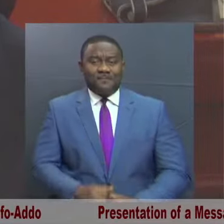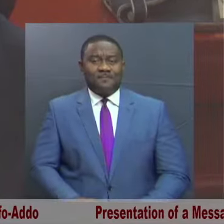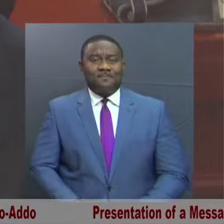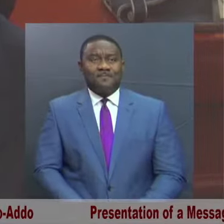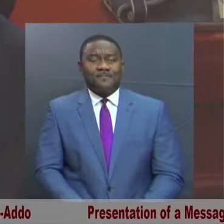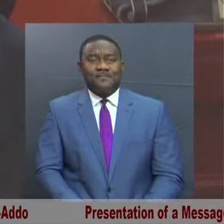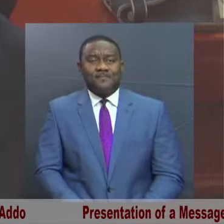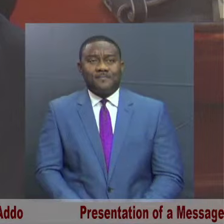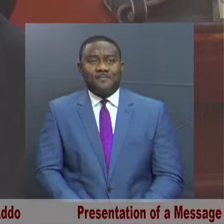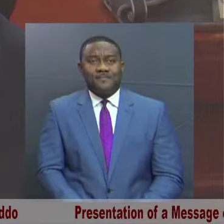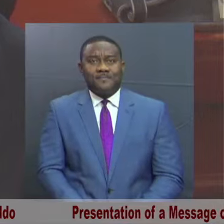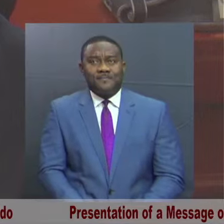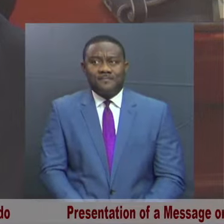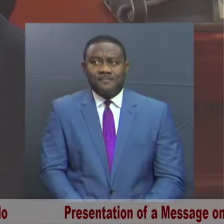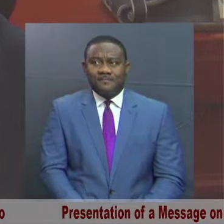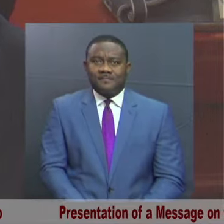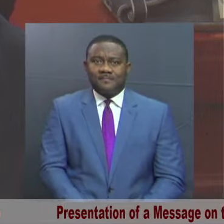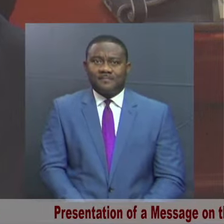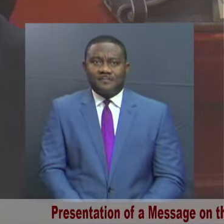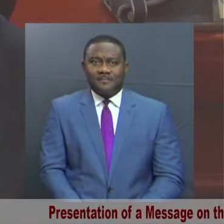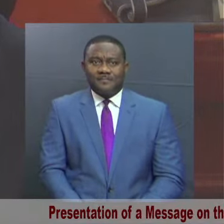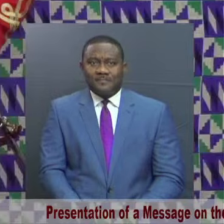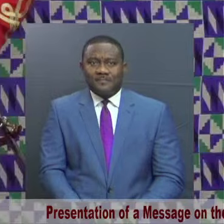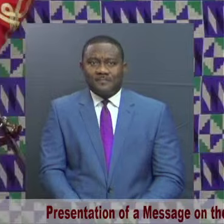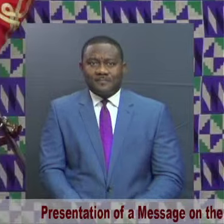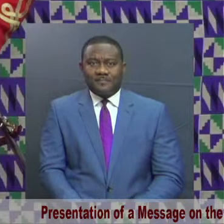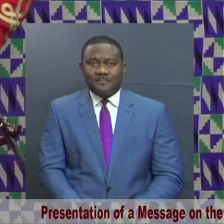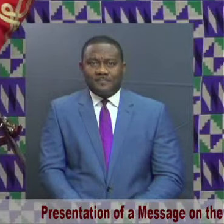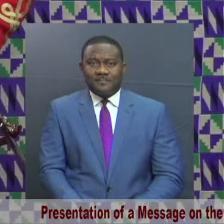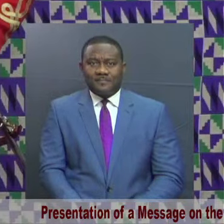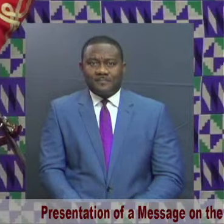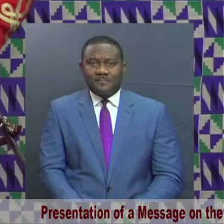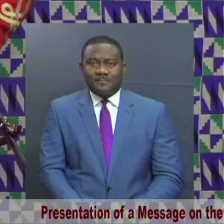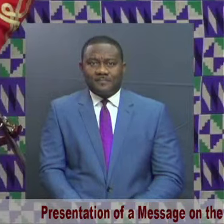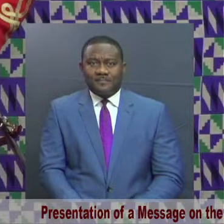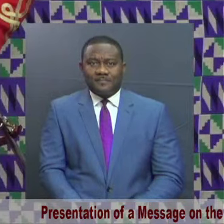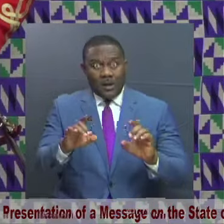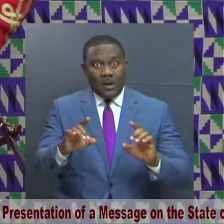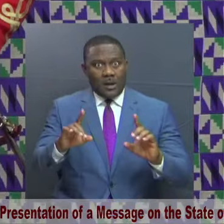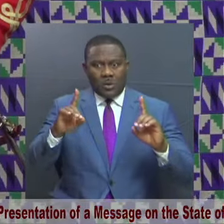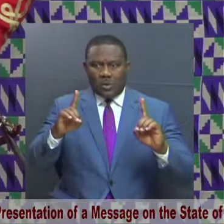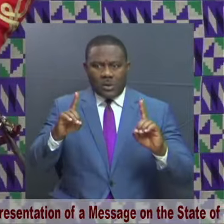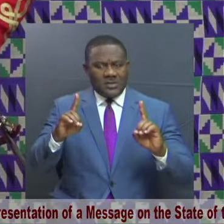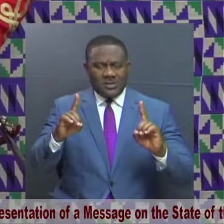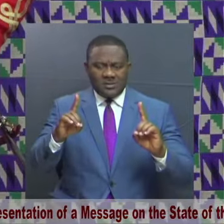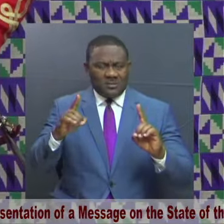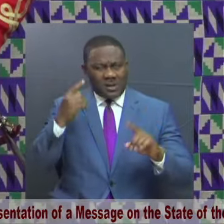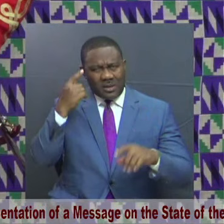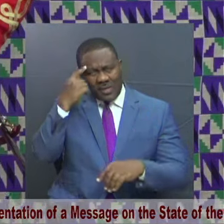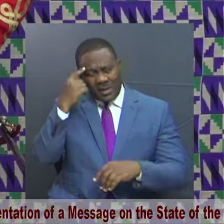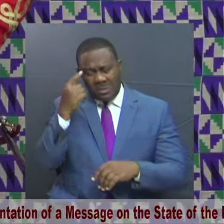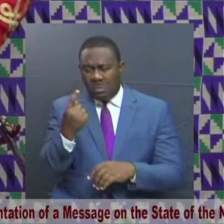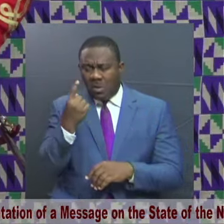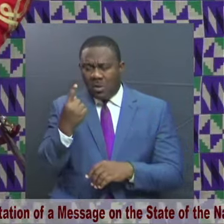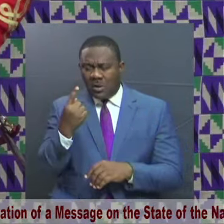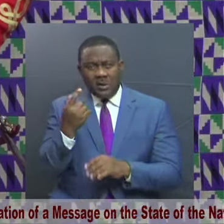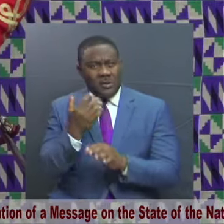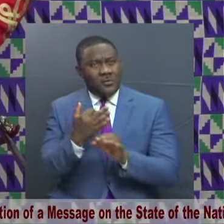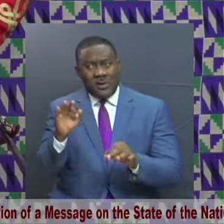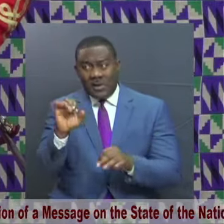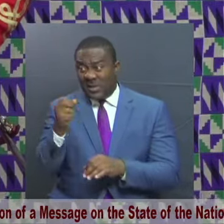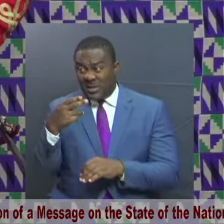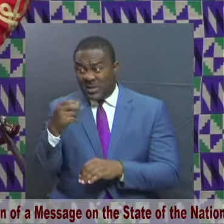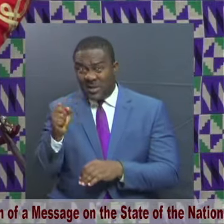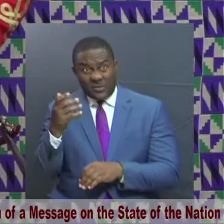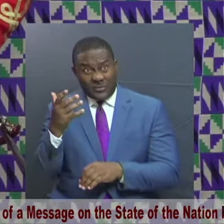decade speaker there's more to education the free shs and government has been paying equal